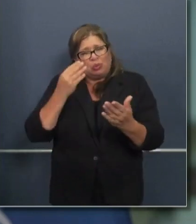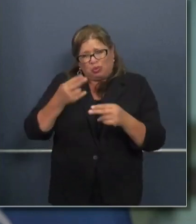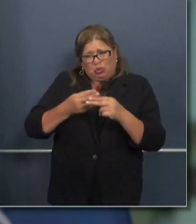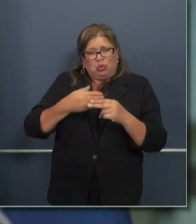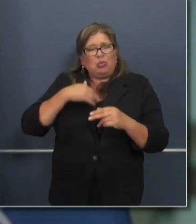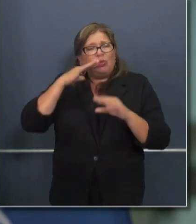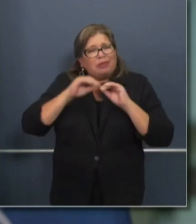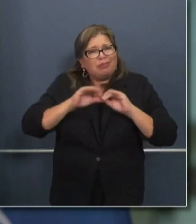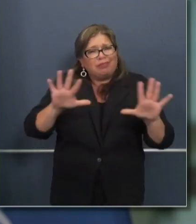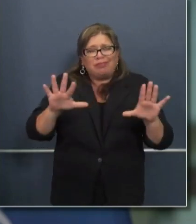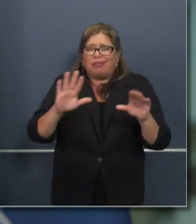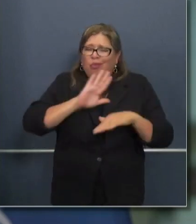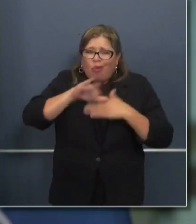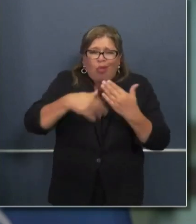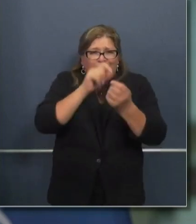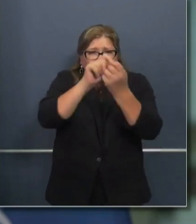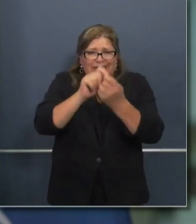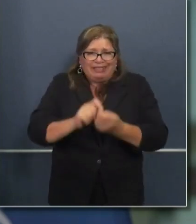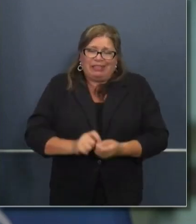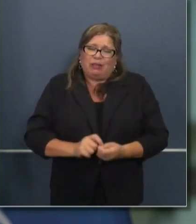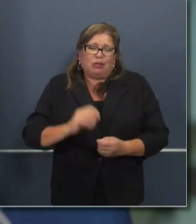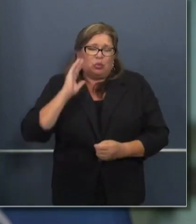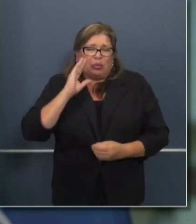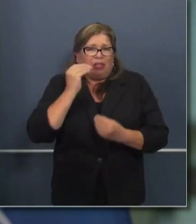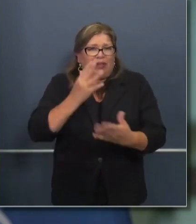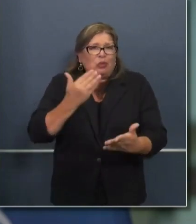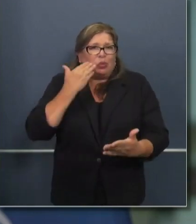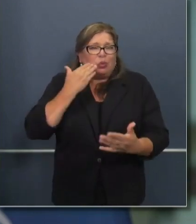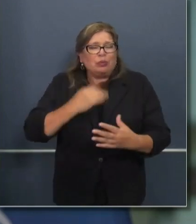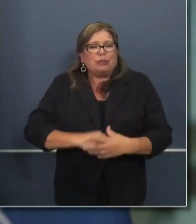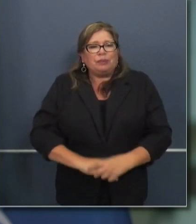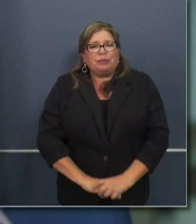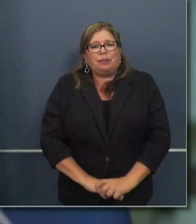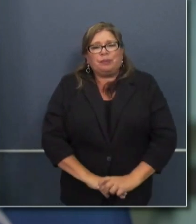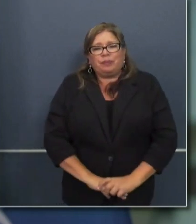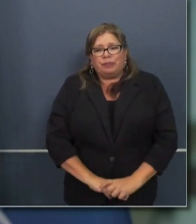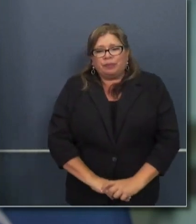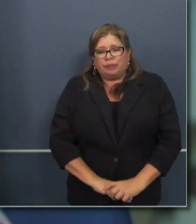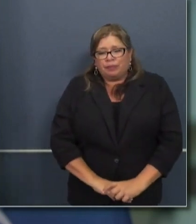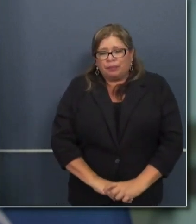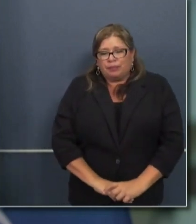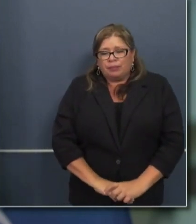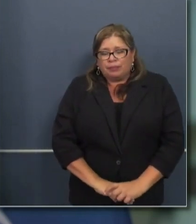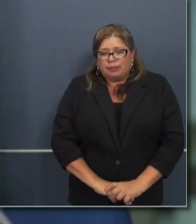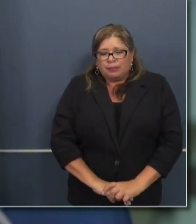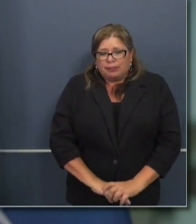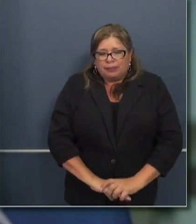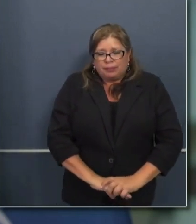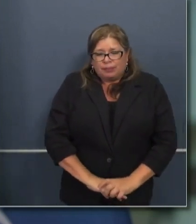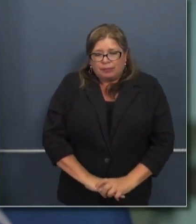moment ago, days, and certainly over the course of the next week. Dustin Gardner, SF Chronicle.